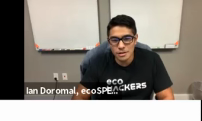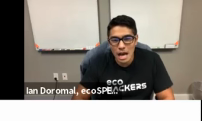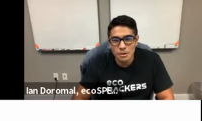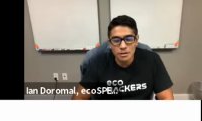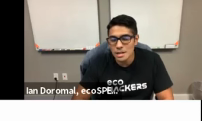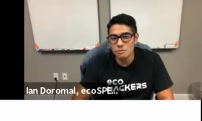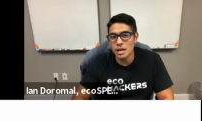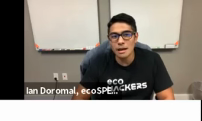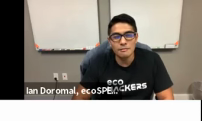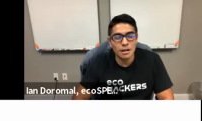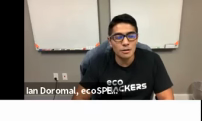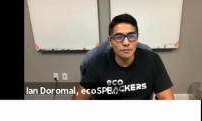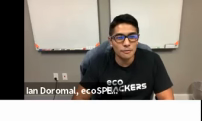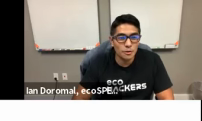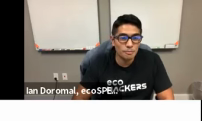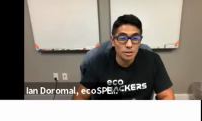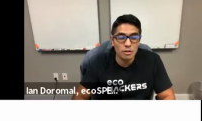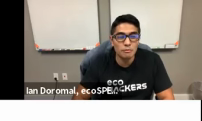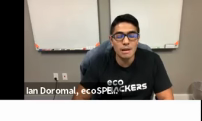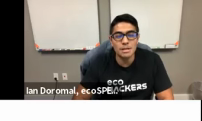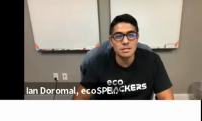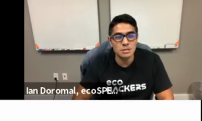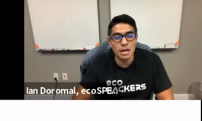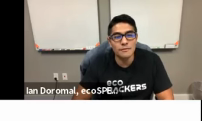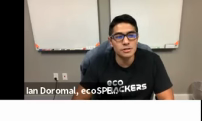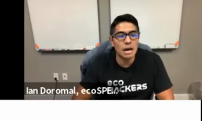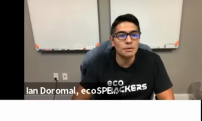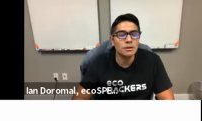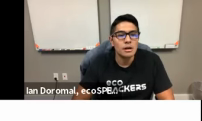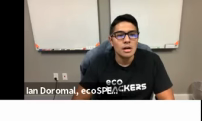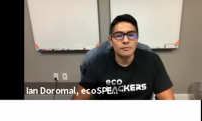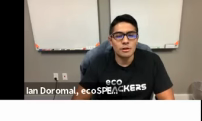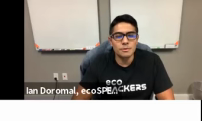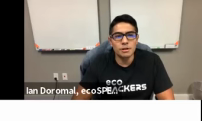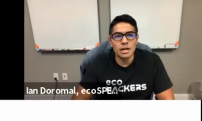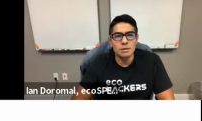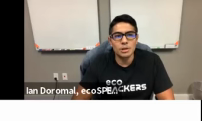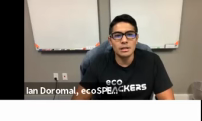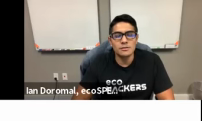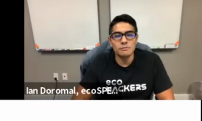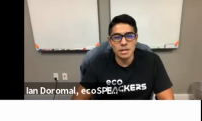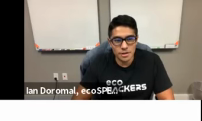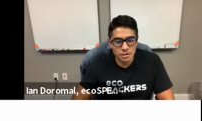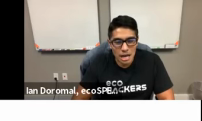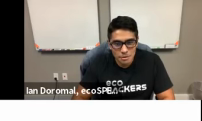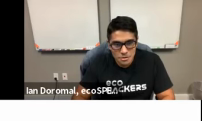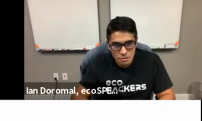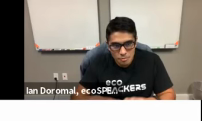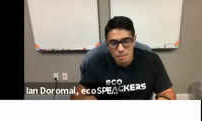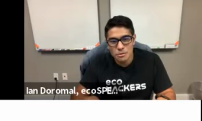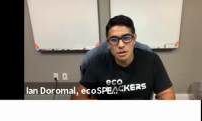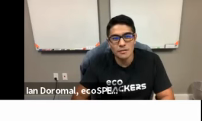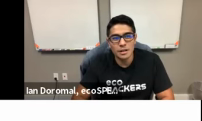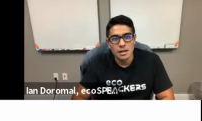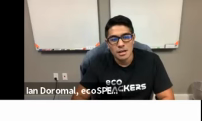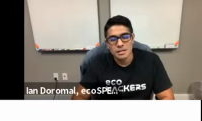to get venture capital, and that's okay, right? You can build other great businesses without venture capital. But for us, we realized that we needed to raise venture capital. So the